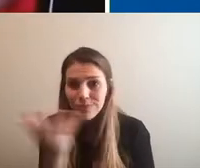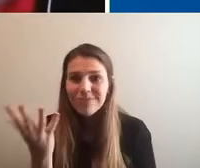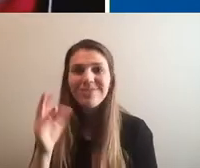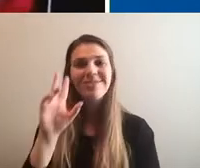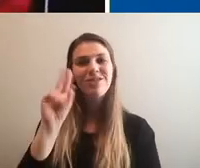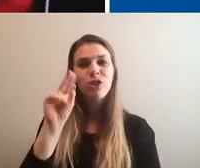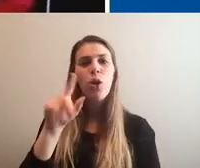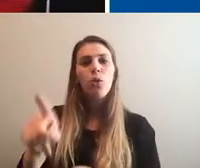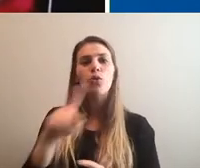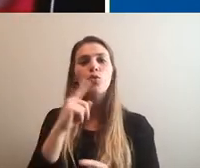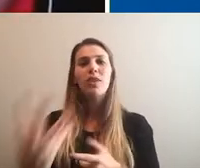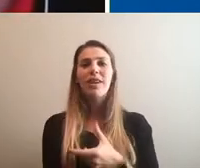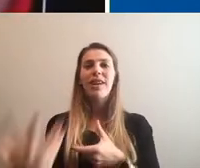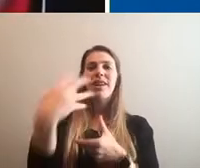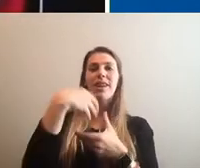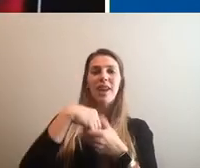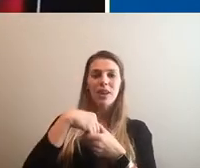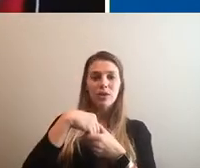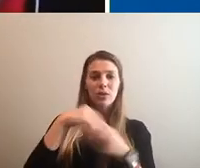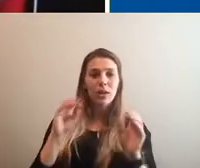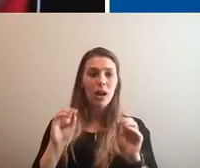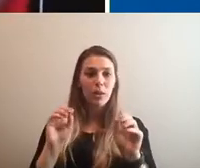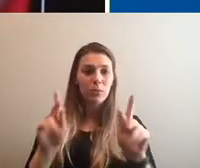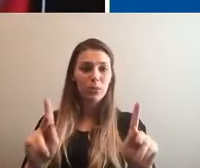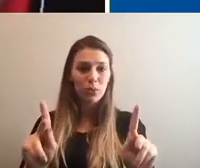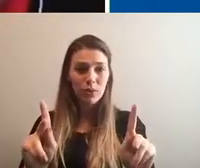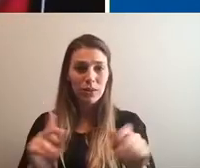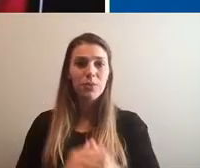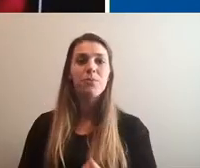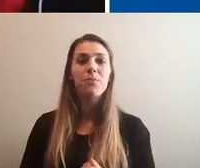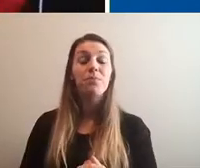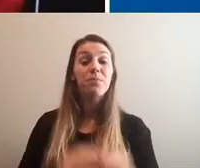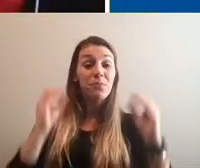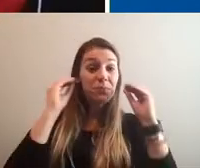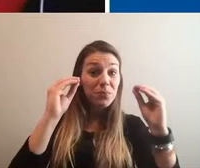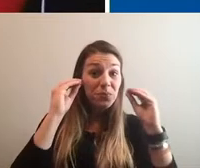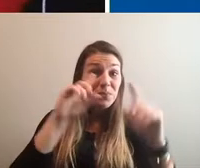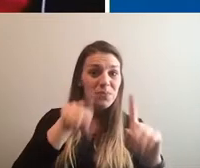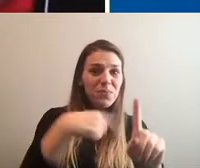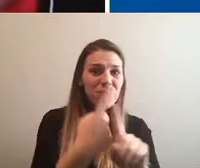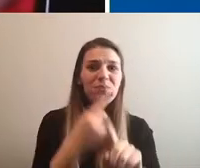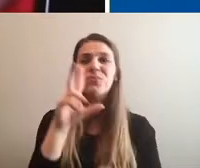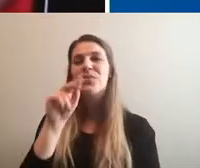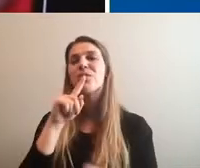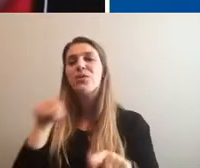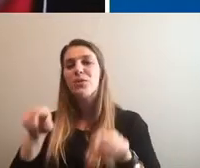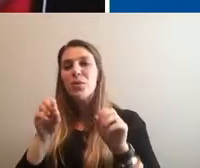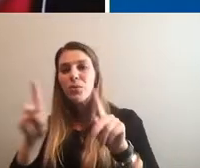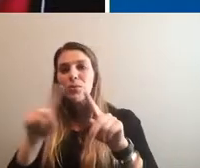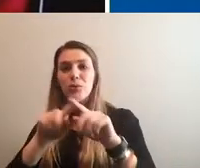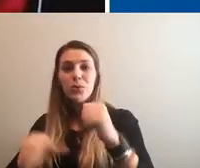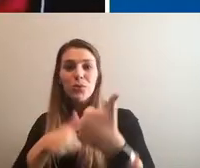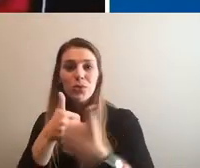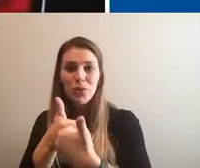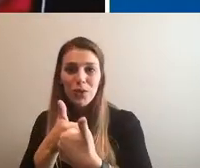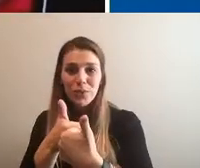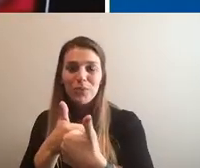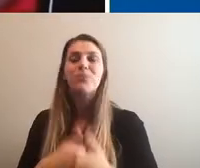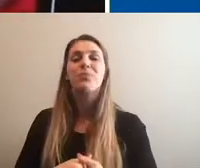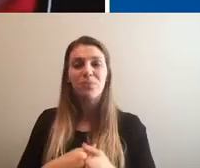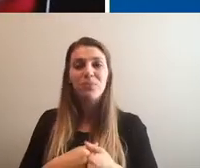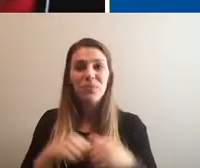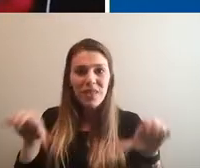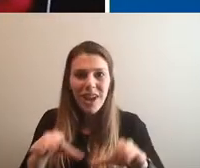an engagement opportunity to engage you. It's not just a teaching moment, it's an opportunity to challenge each of us to action